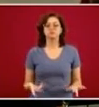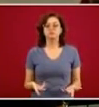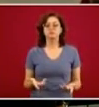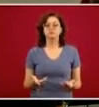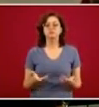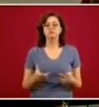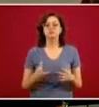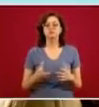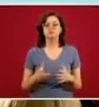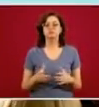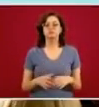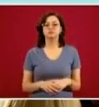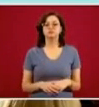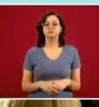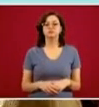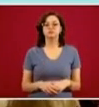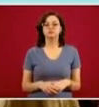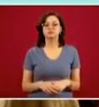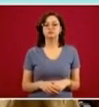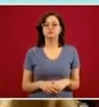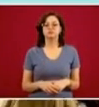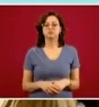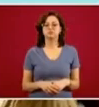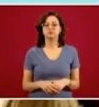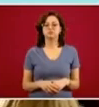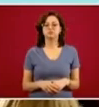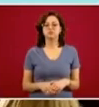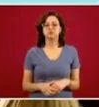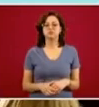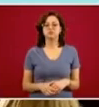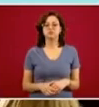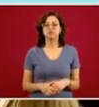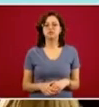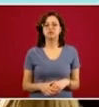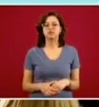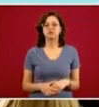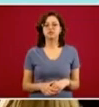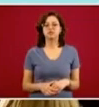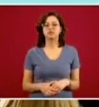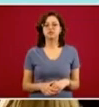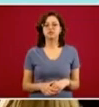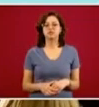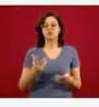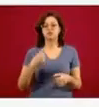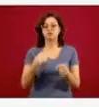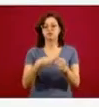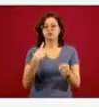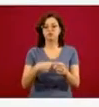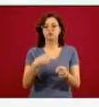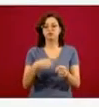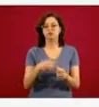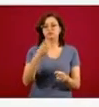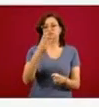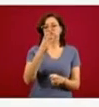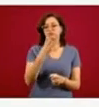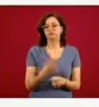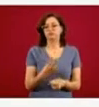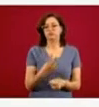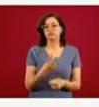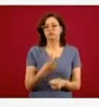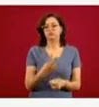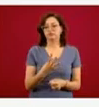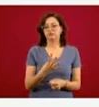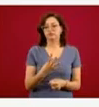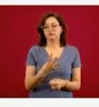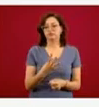We can see how the proportion has fell slightly, even though we're still talking about 3/4 of the population